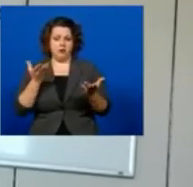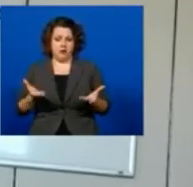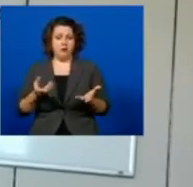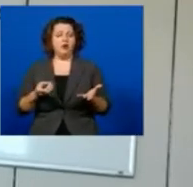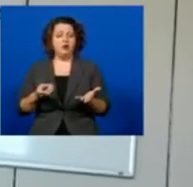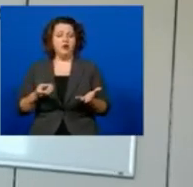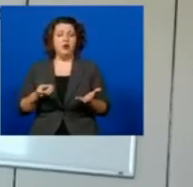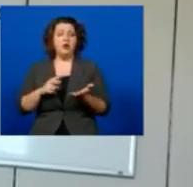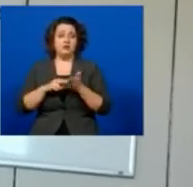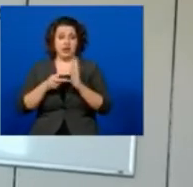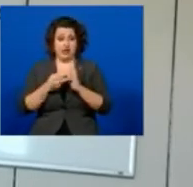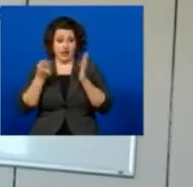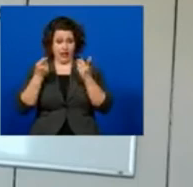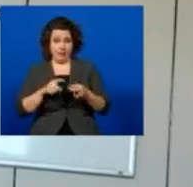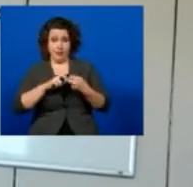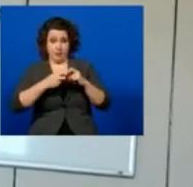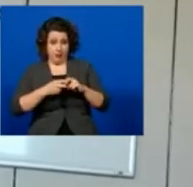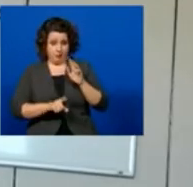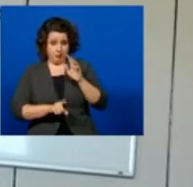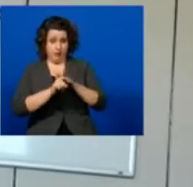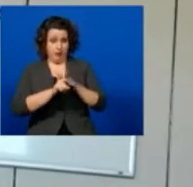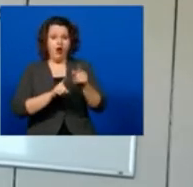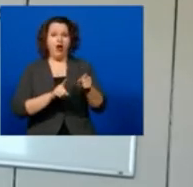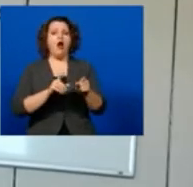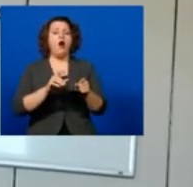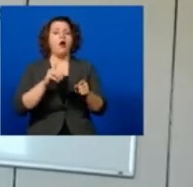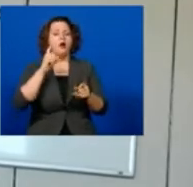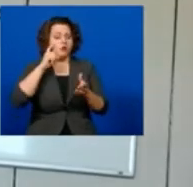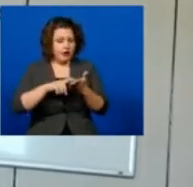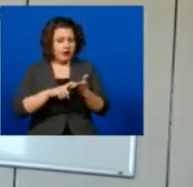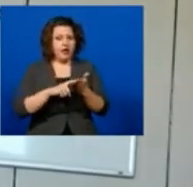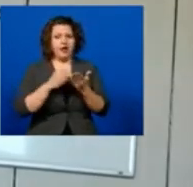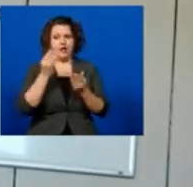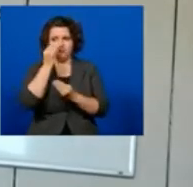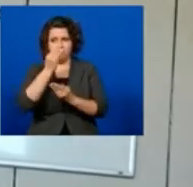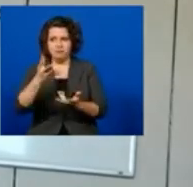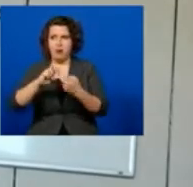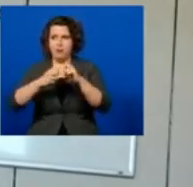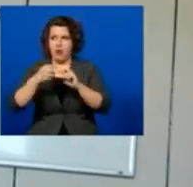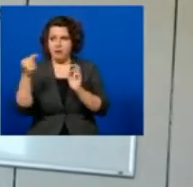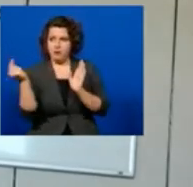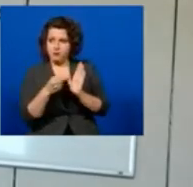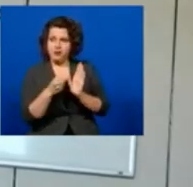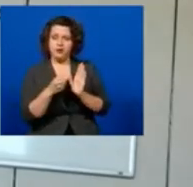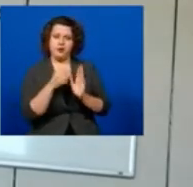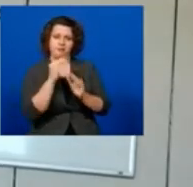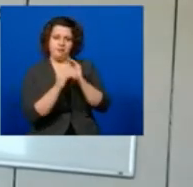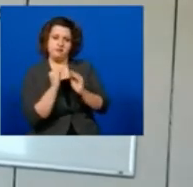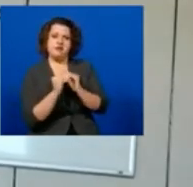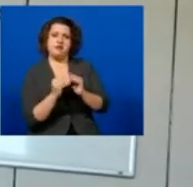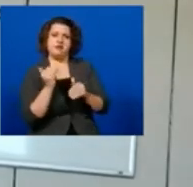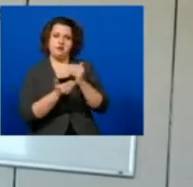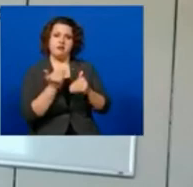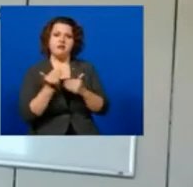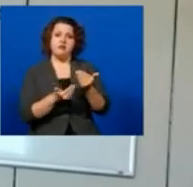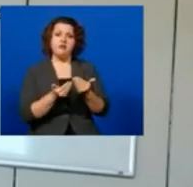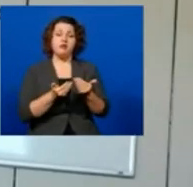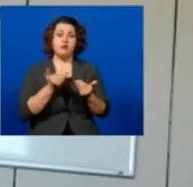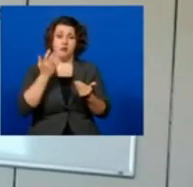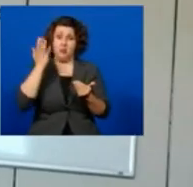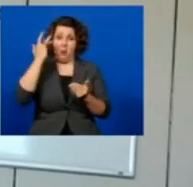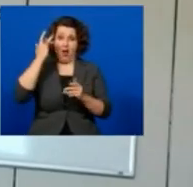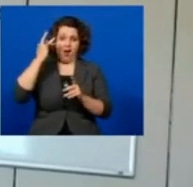we find issues, we're going to recognize them, we're going to share them and work through them with everybody. And again, that's because we believe it's